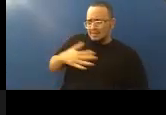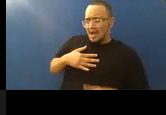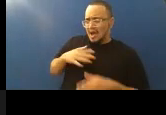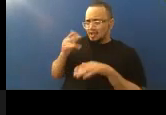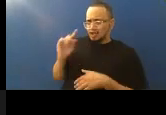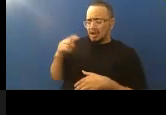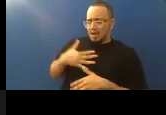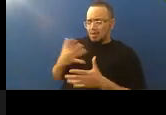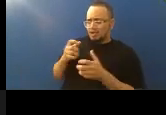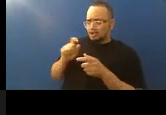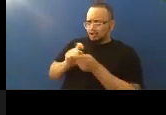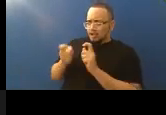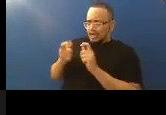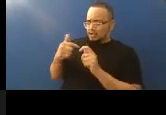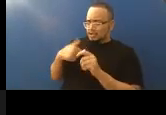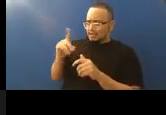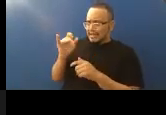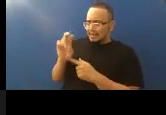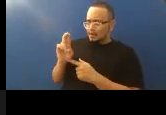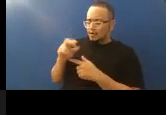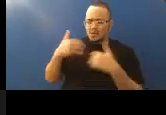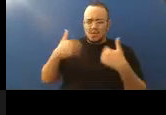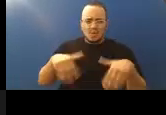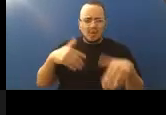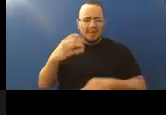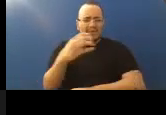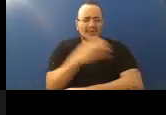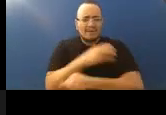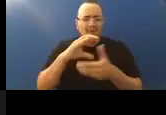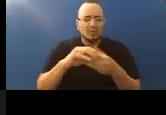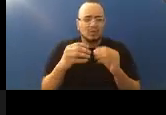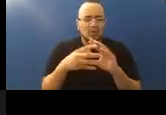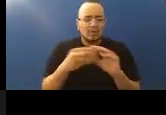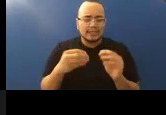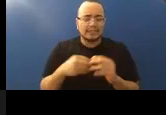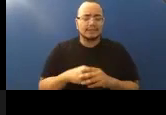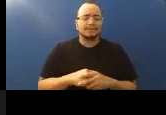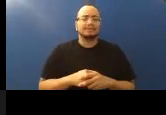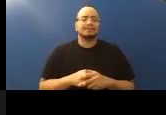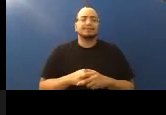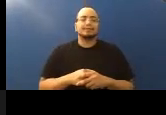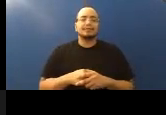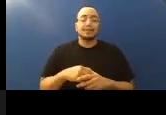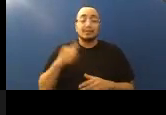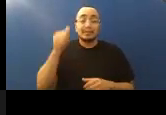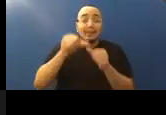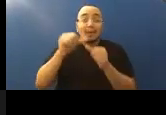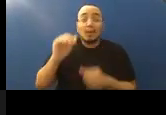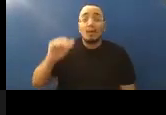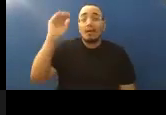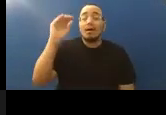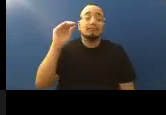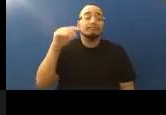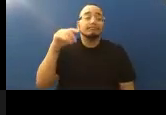that was like a powerful story for me to hear, because even in like my growing up, you know, I wasn't allowed in the kitchen. They got all these